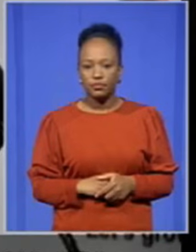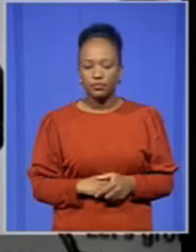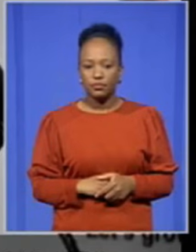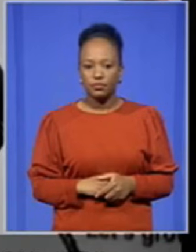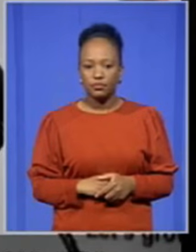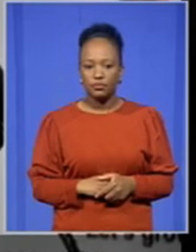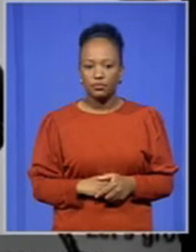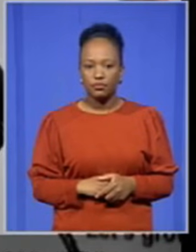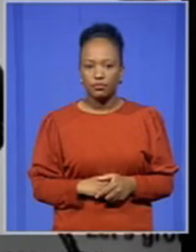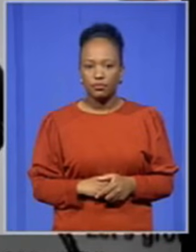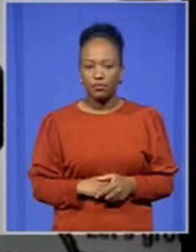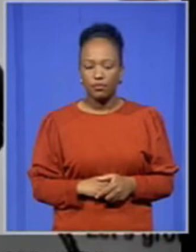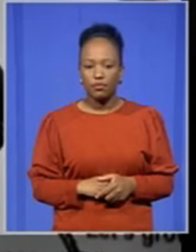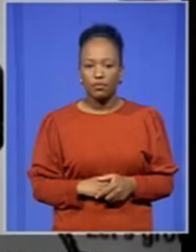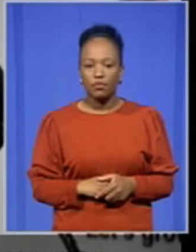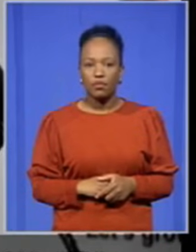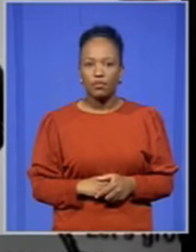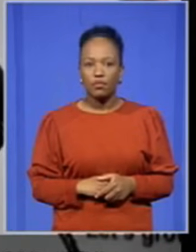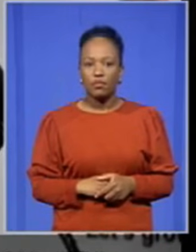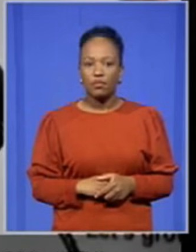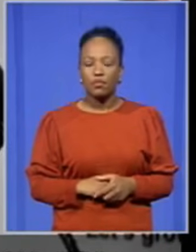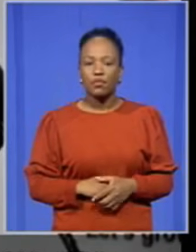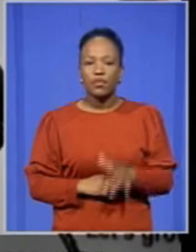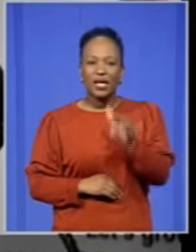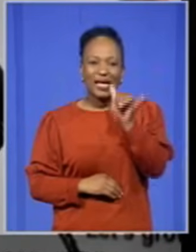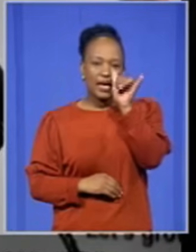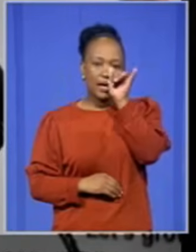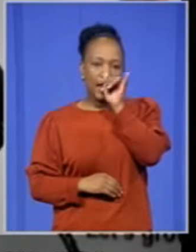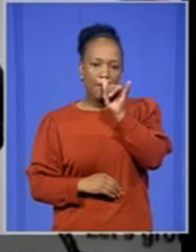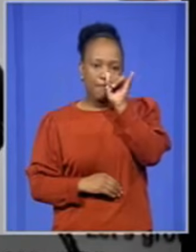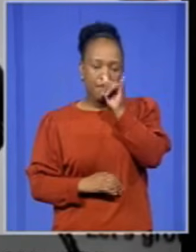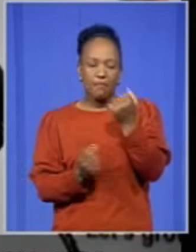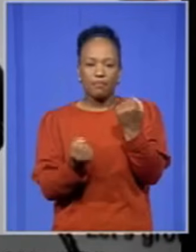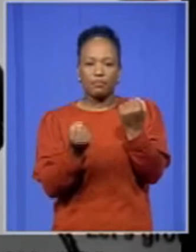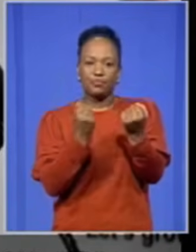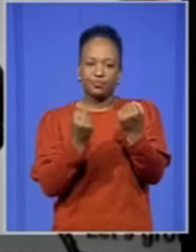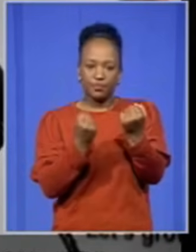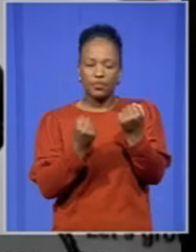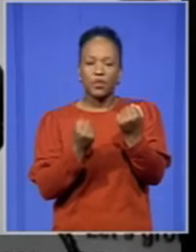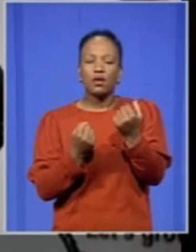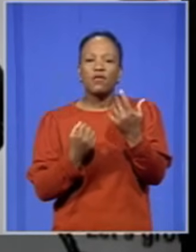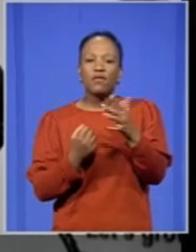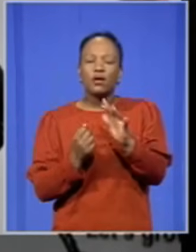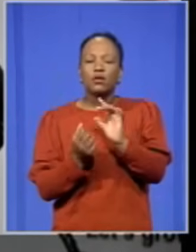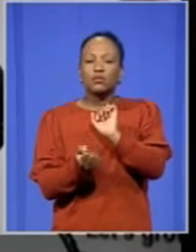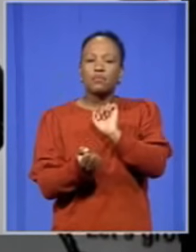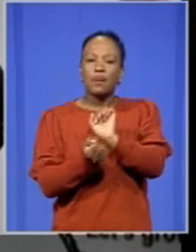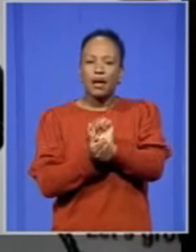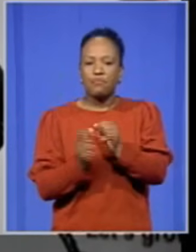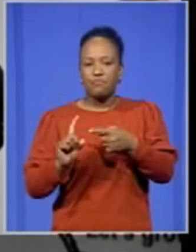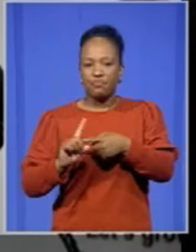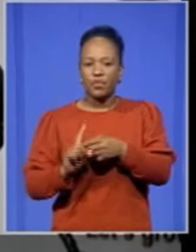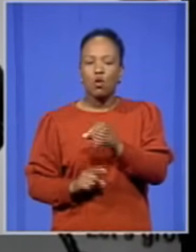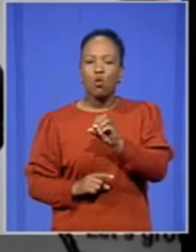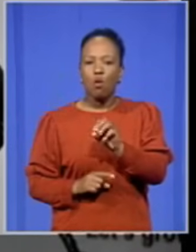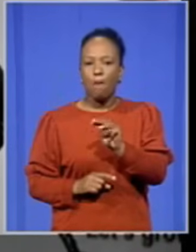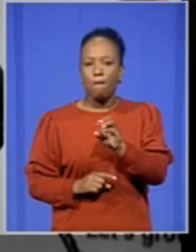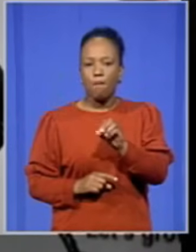A Justice, Crime Prevention and Security Cluster-led law enforcement operation arrested Timothy Omotoso in East London this